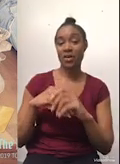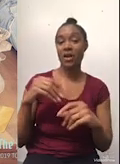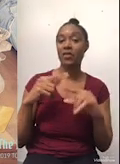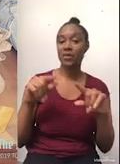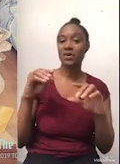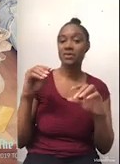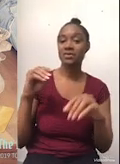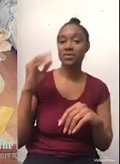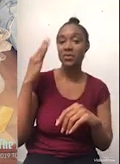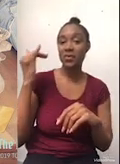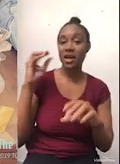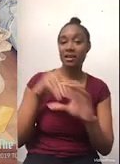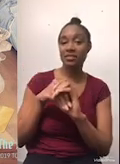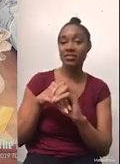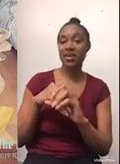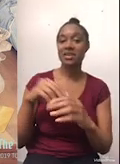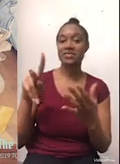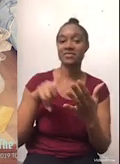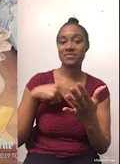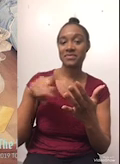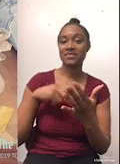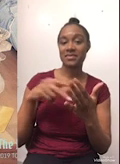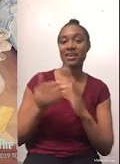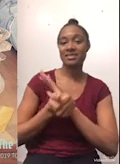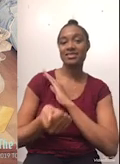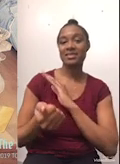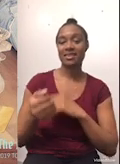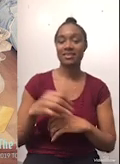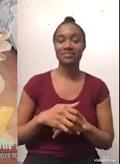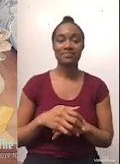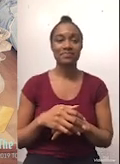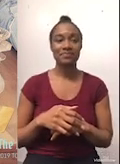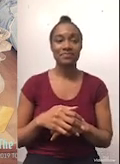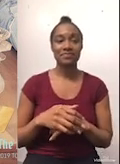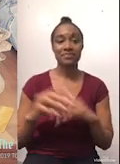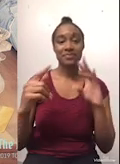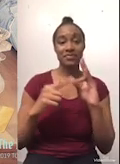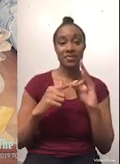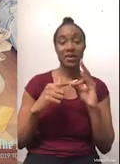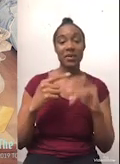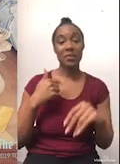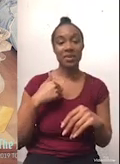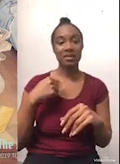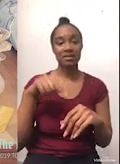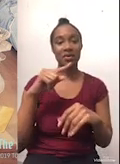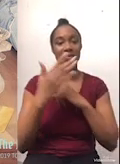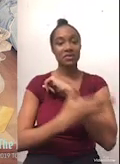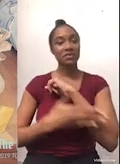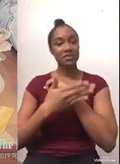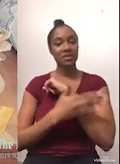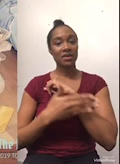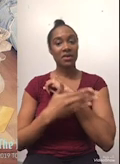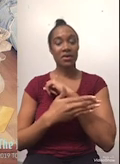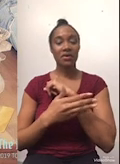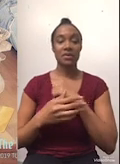I was living in the countryside and decided to take an audition for the first time and the last time. I got casted on the